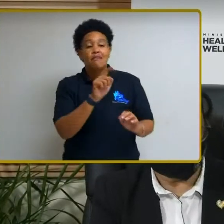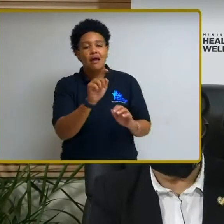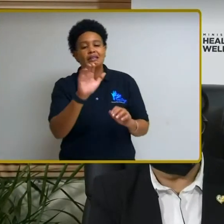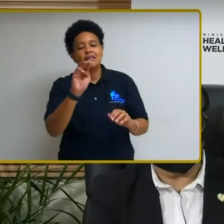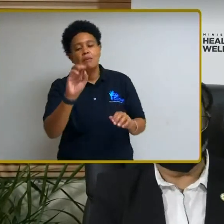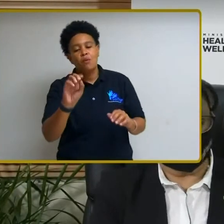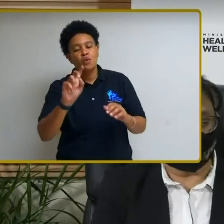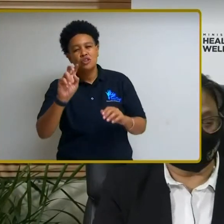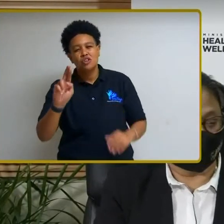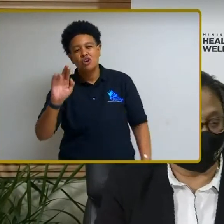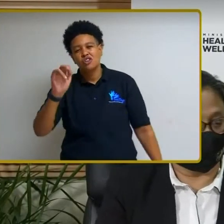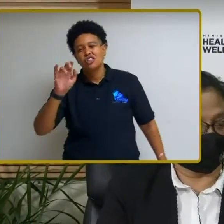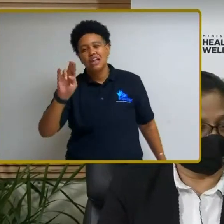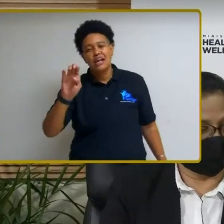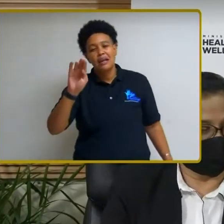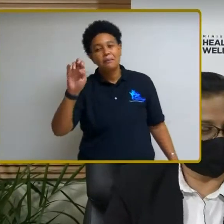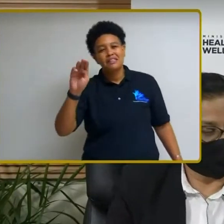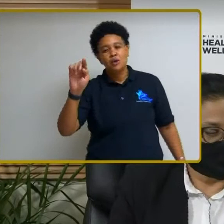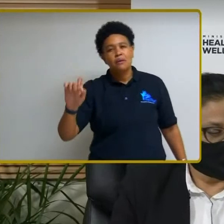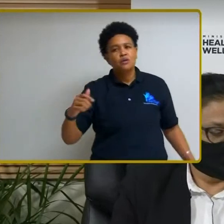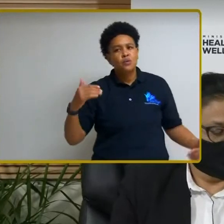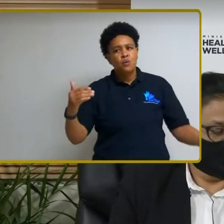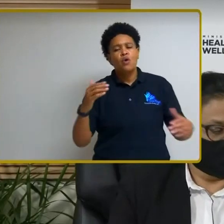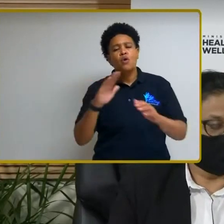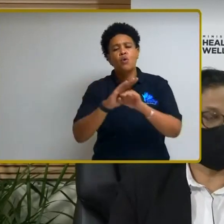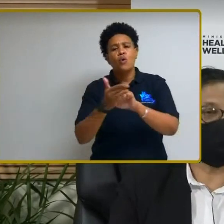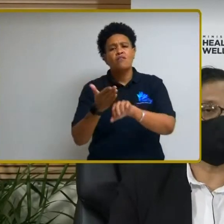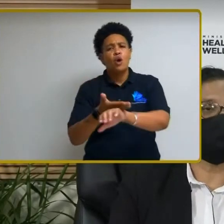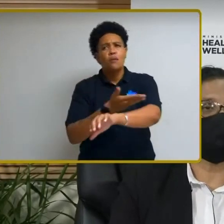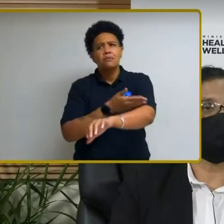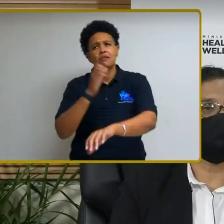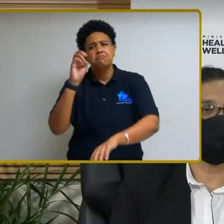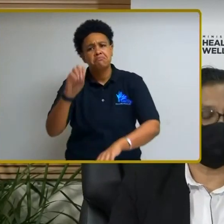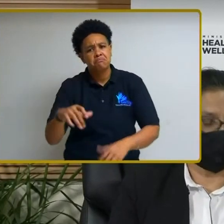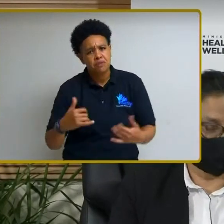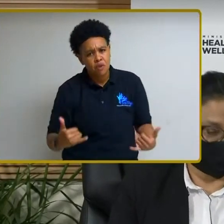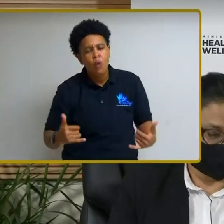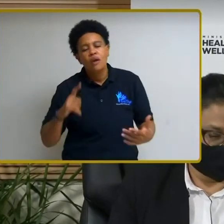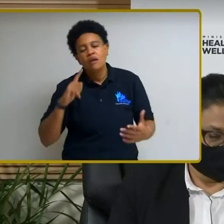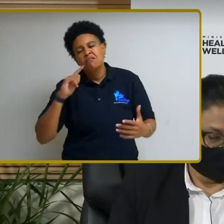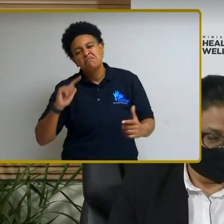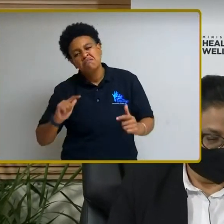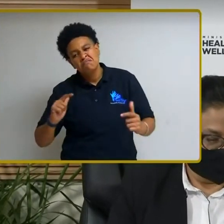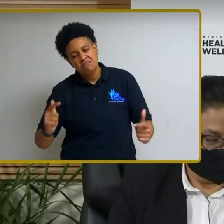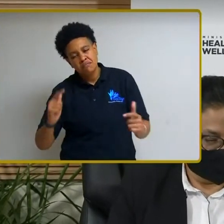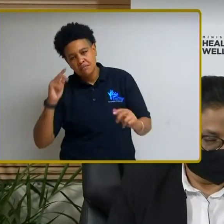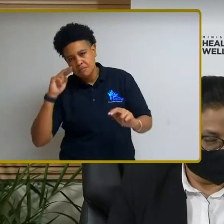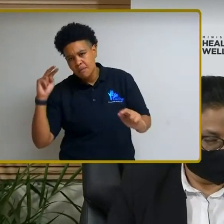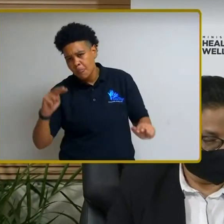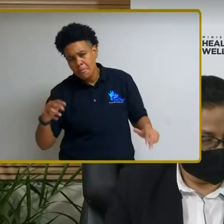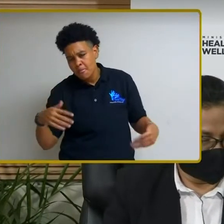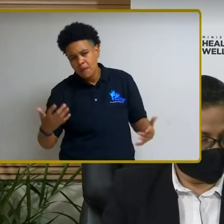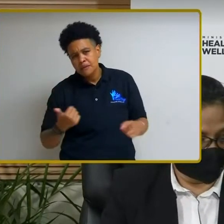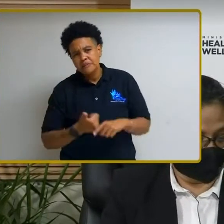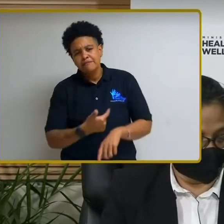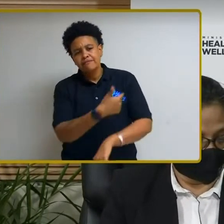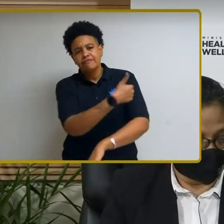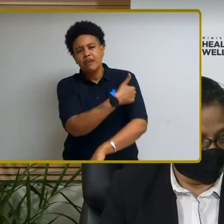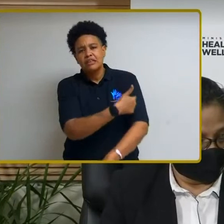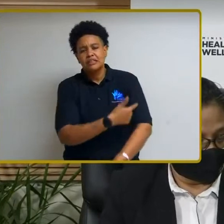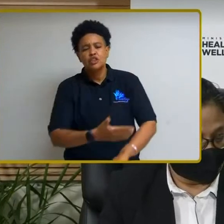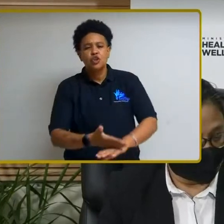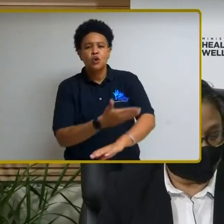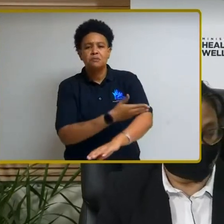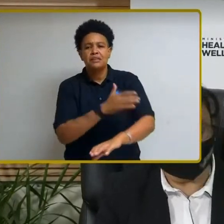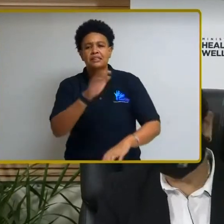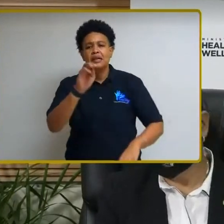Medical Officer to go right into the COVID update, and then we move on to looking at a vaccination update.